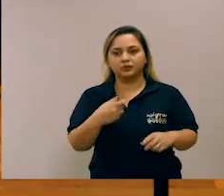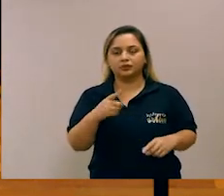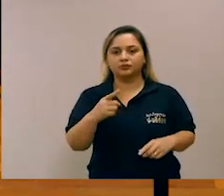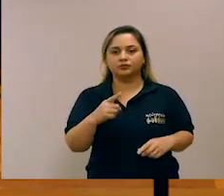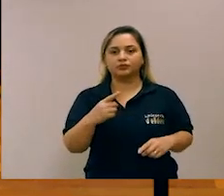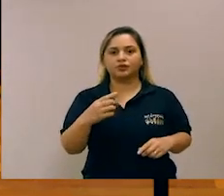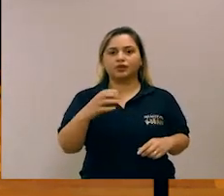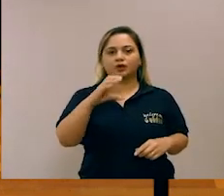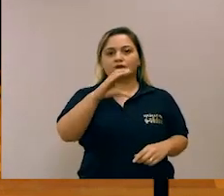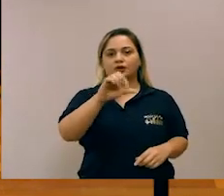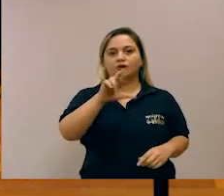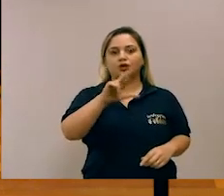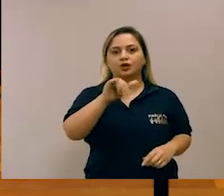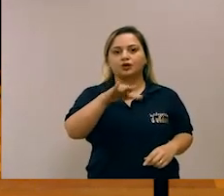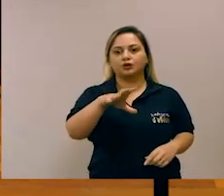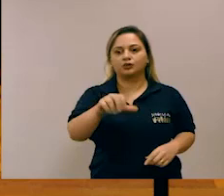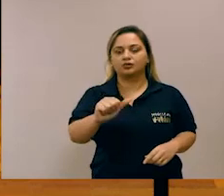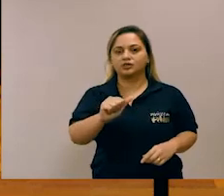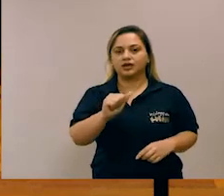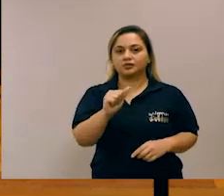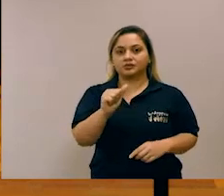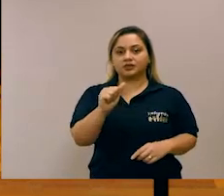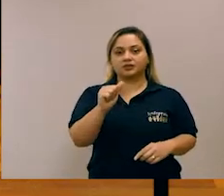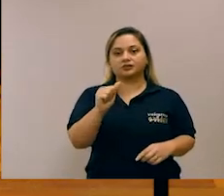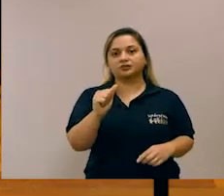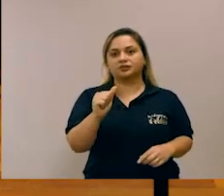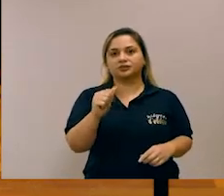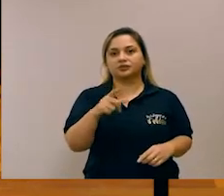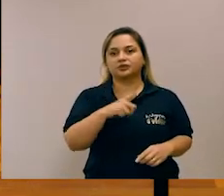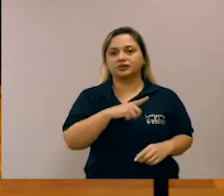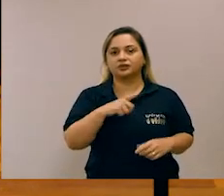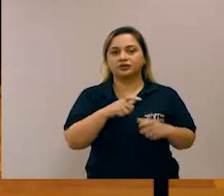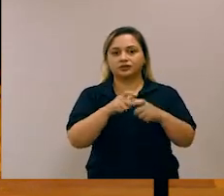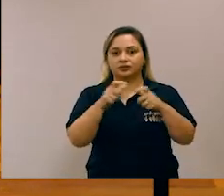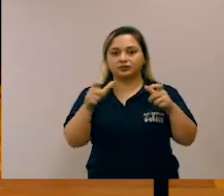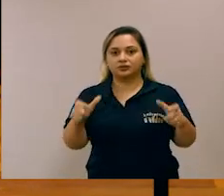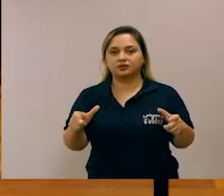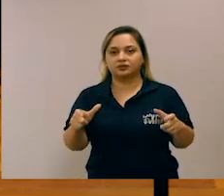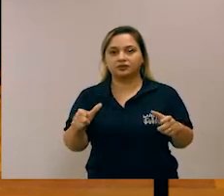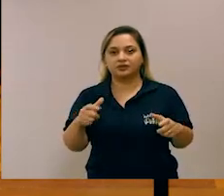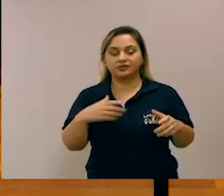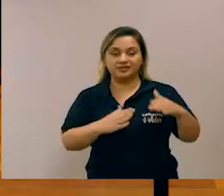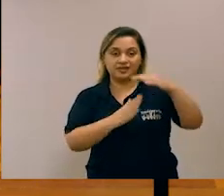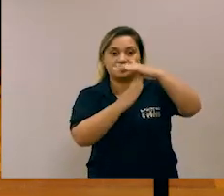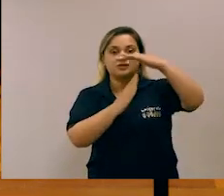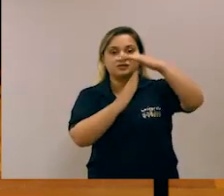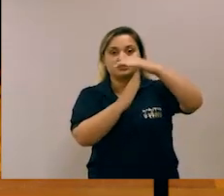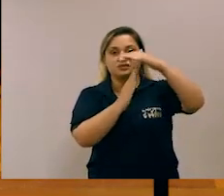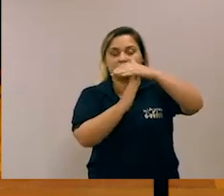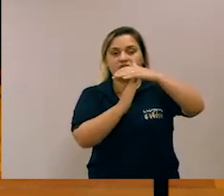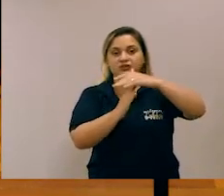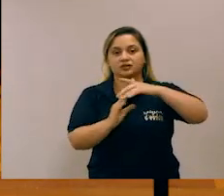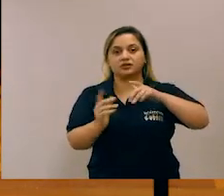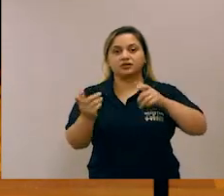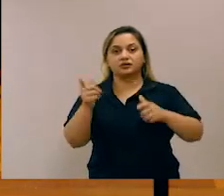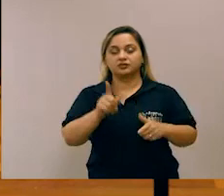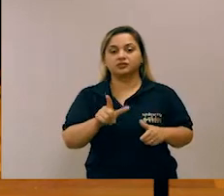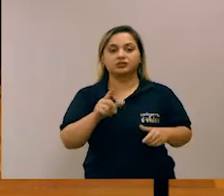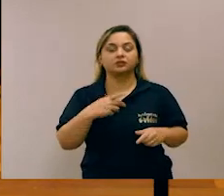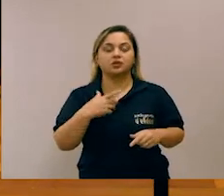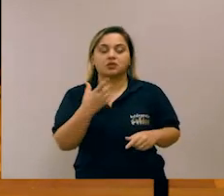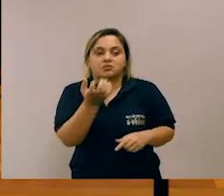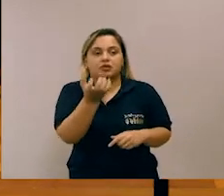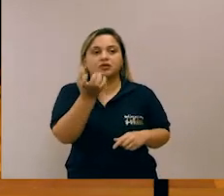not chronic because we didn't have a sequential exposure. And so the limit of 21 days was